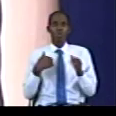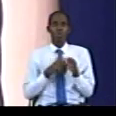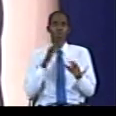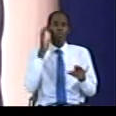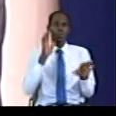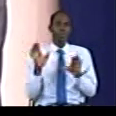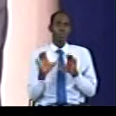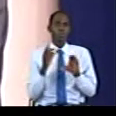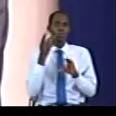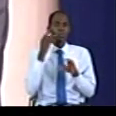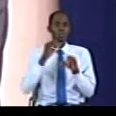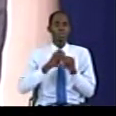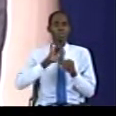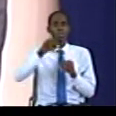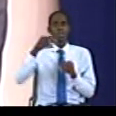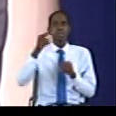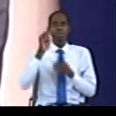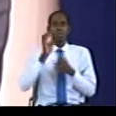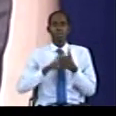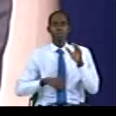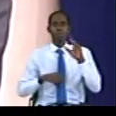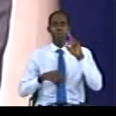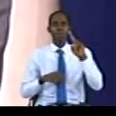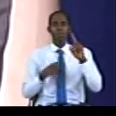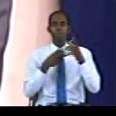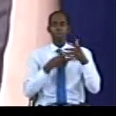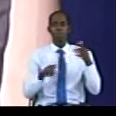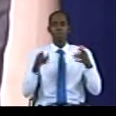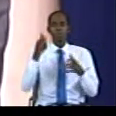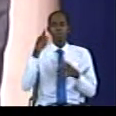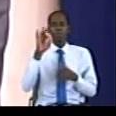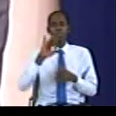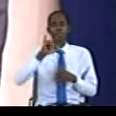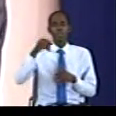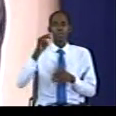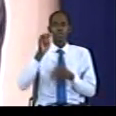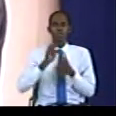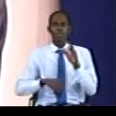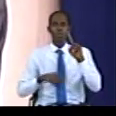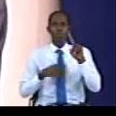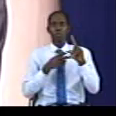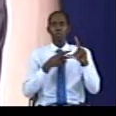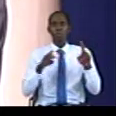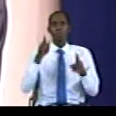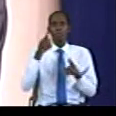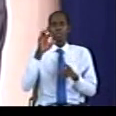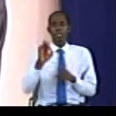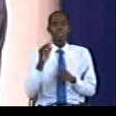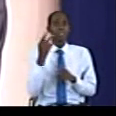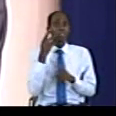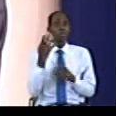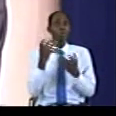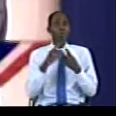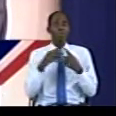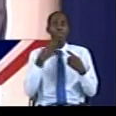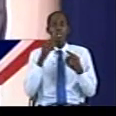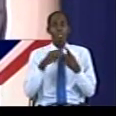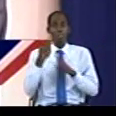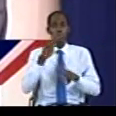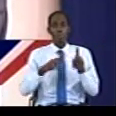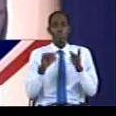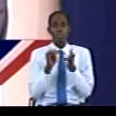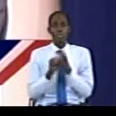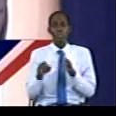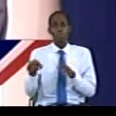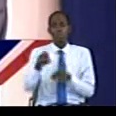chapter 1 verse 29. John chapter 1 verse 29. You want to tell the people, because they don't know that Jesus Christ is the Lamb